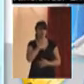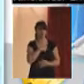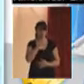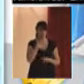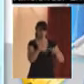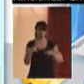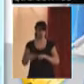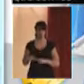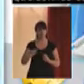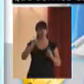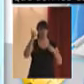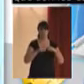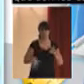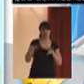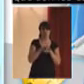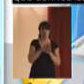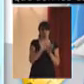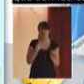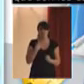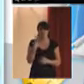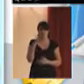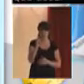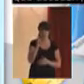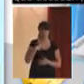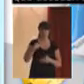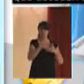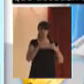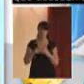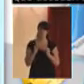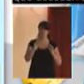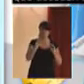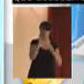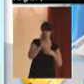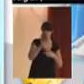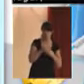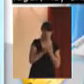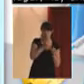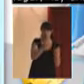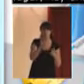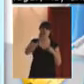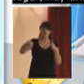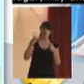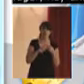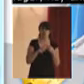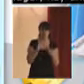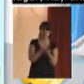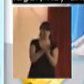First of all, we have the users. This is the first layer. They create the content and access the content. Then we have a second layer, which